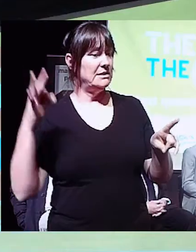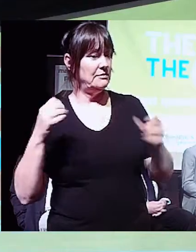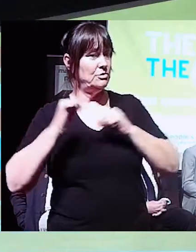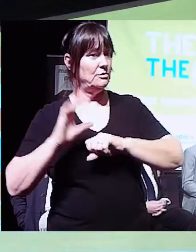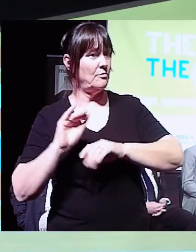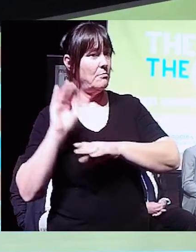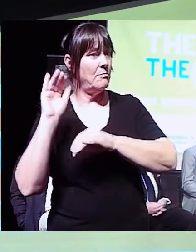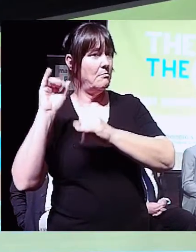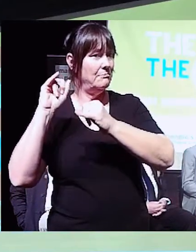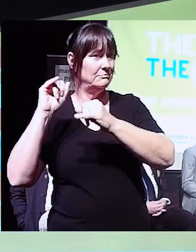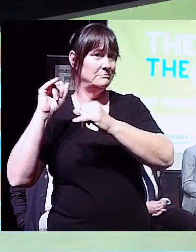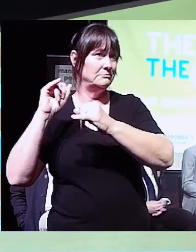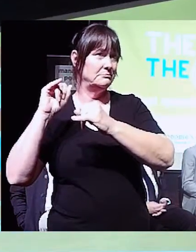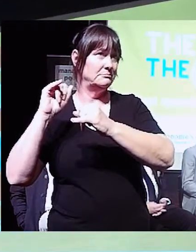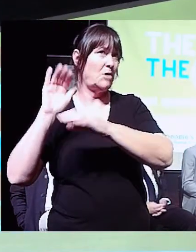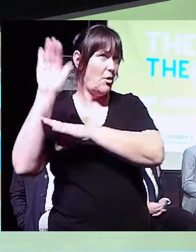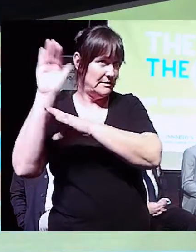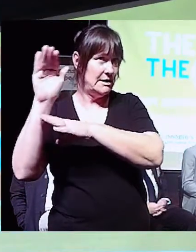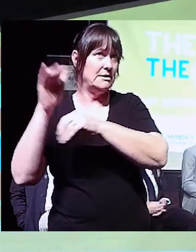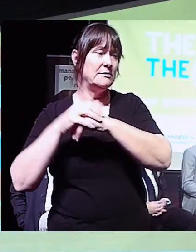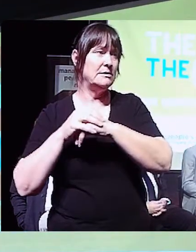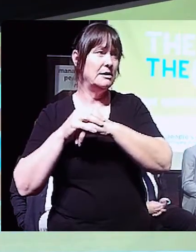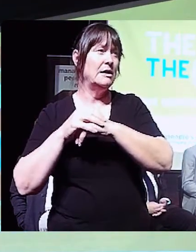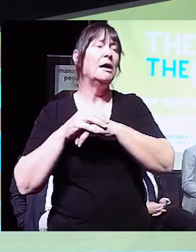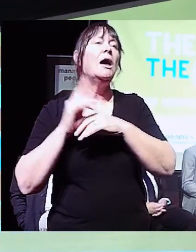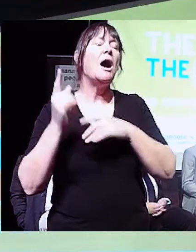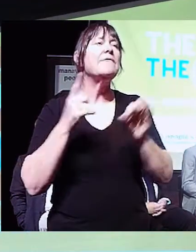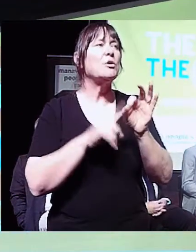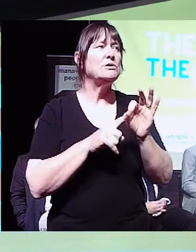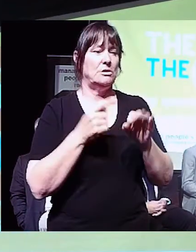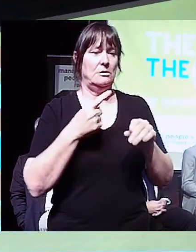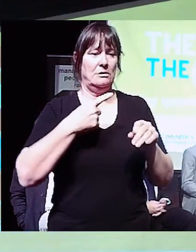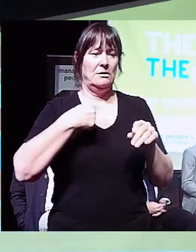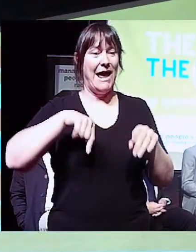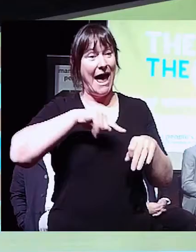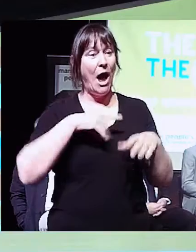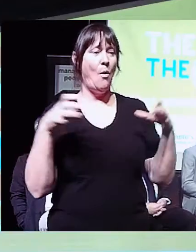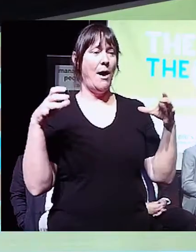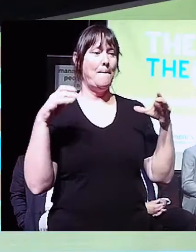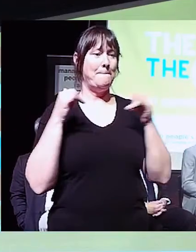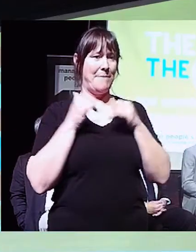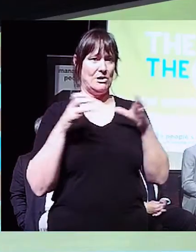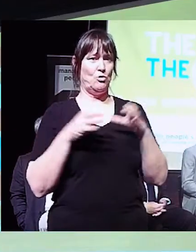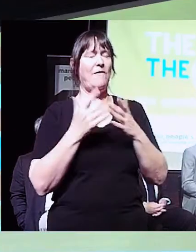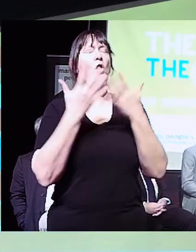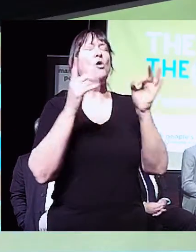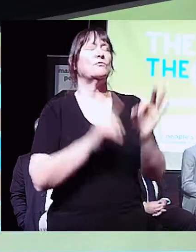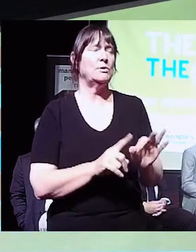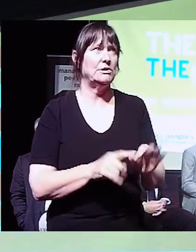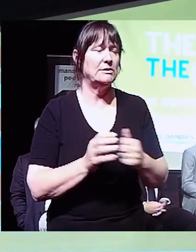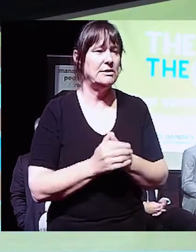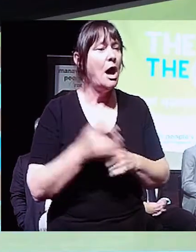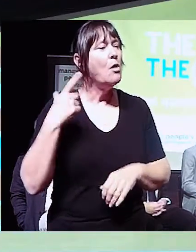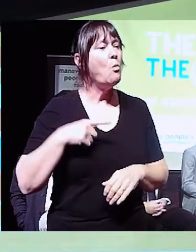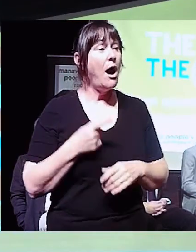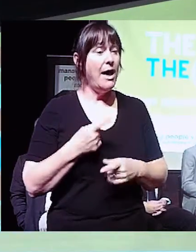overseas. We've had to innovate. But I have a question. Our party has lots of questions. And one of them is, how come very early